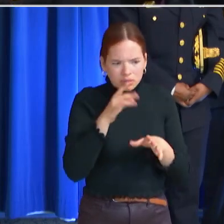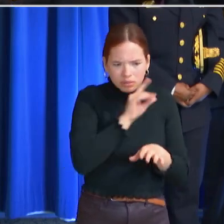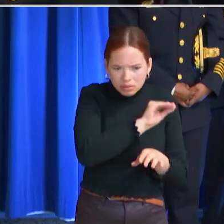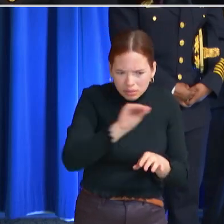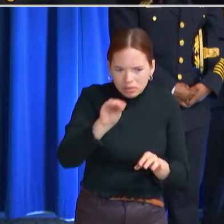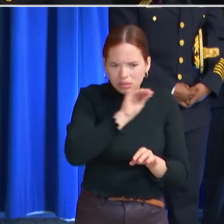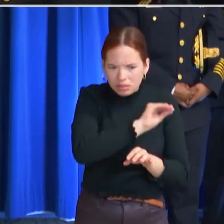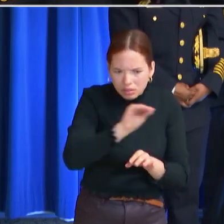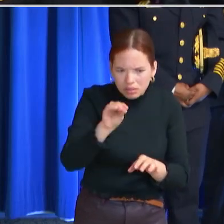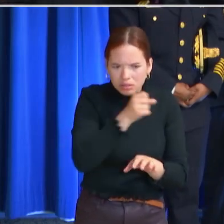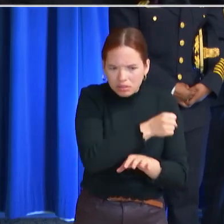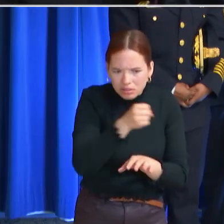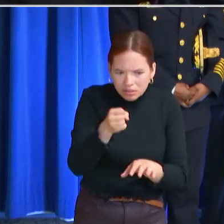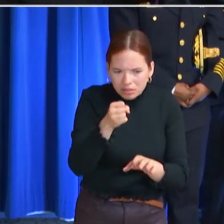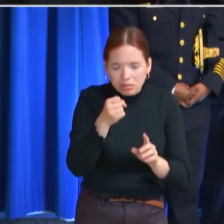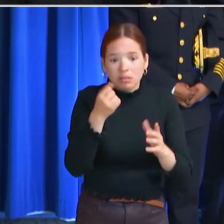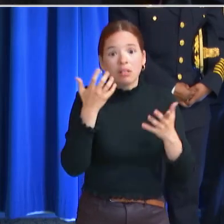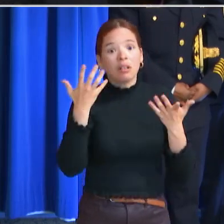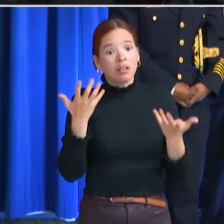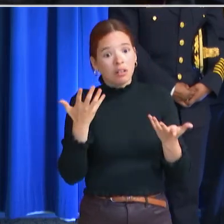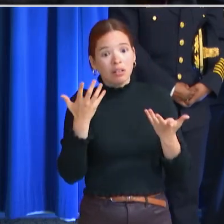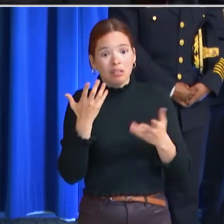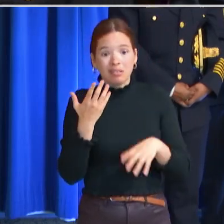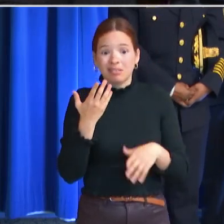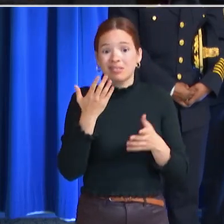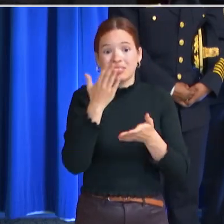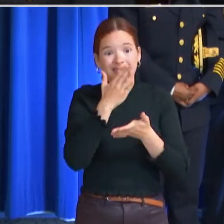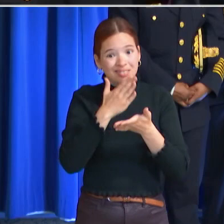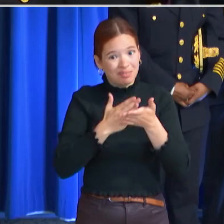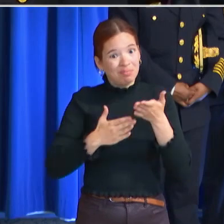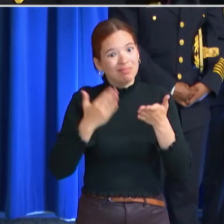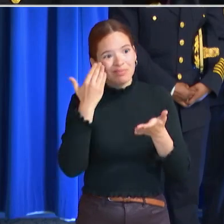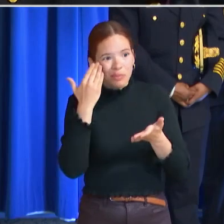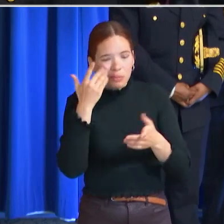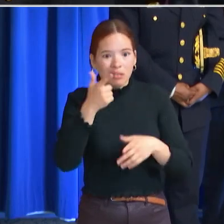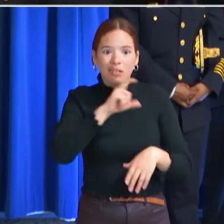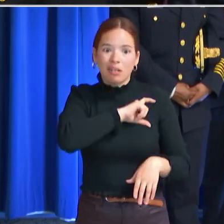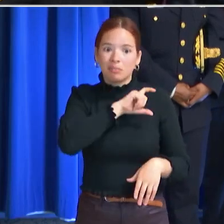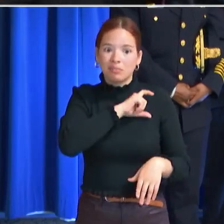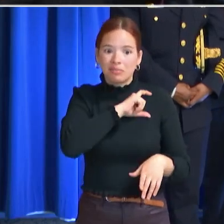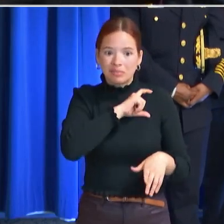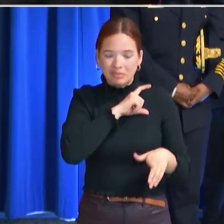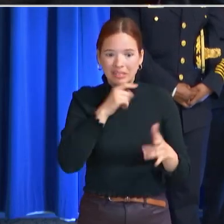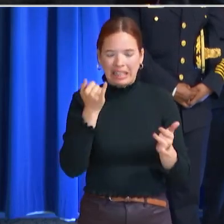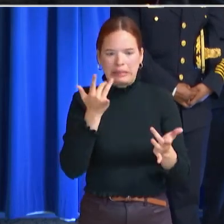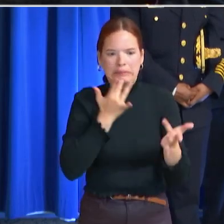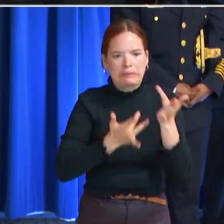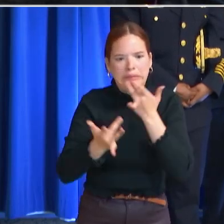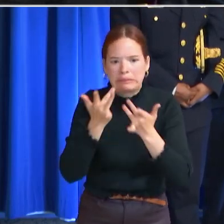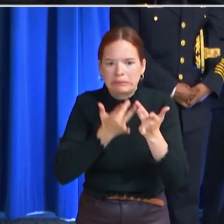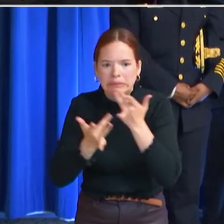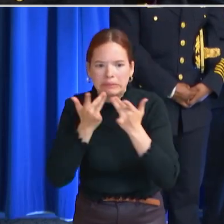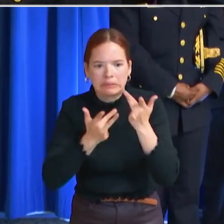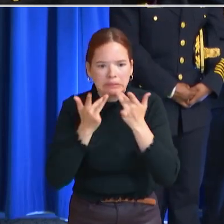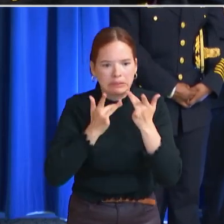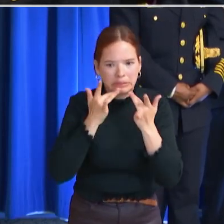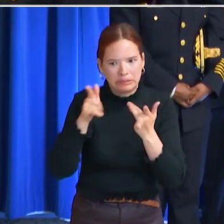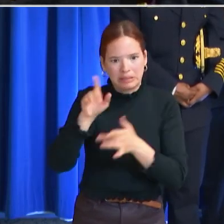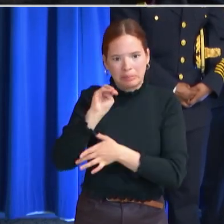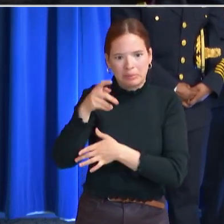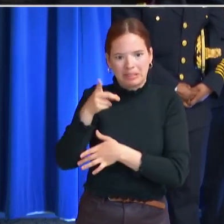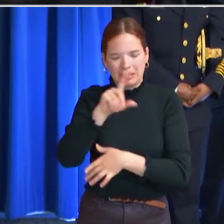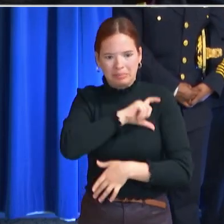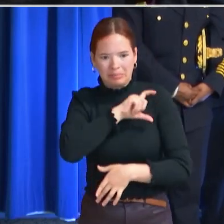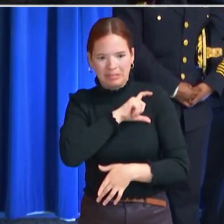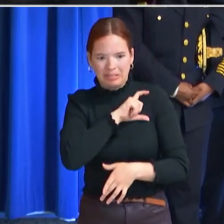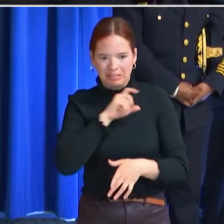are diminished numbers of officers. Unfortunately, MPD is at a historic low in terms